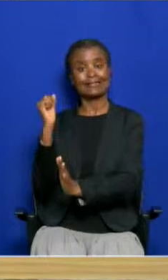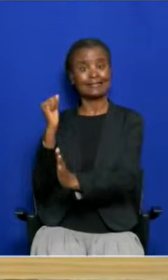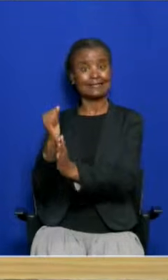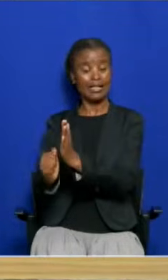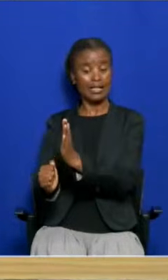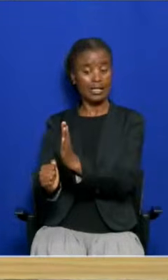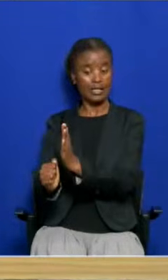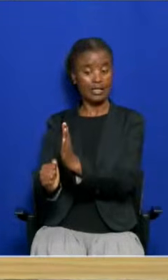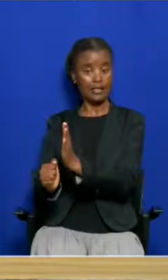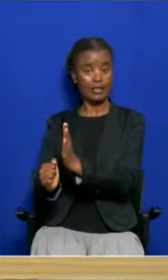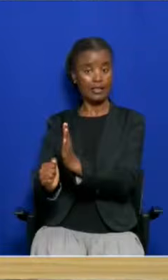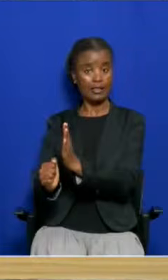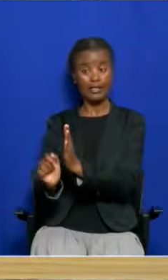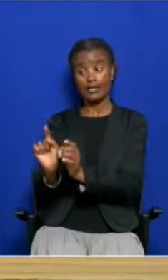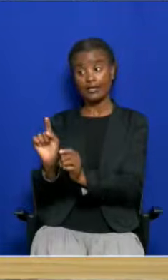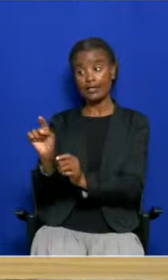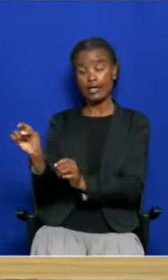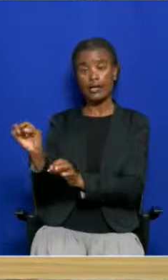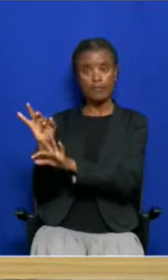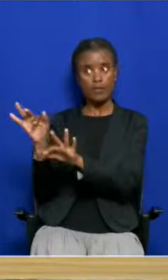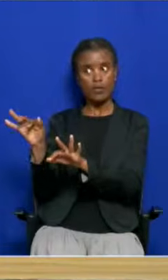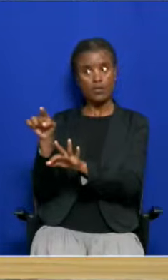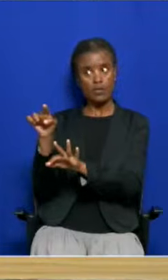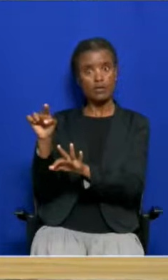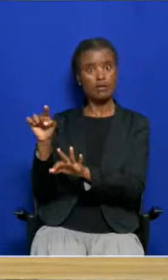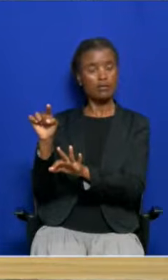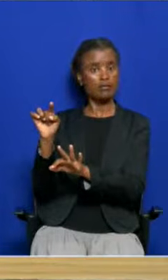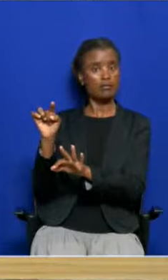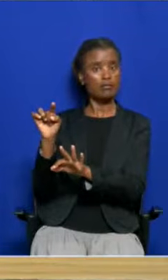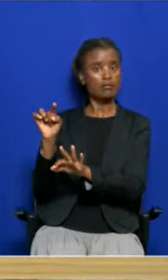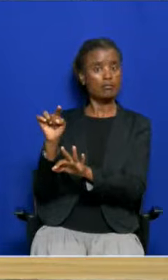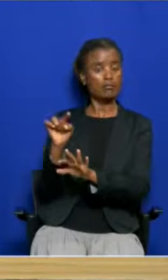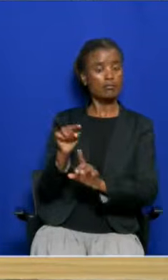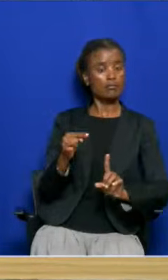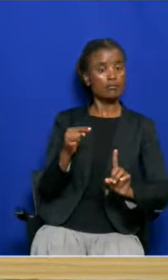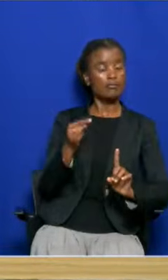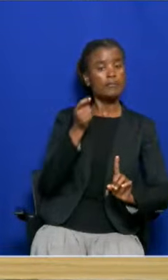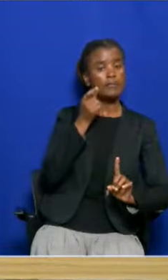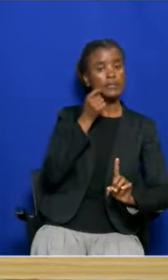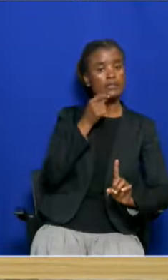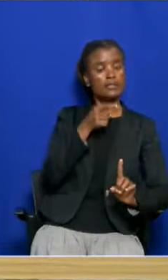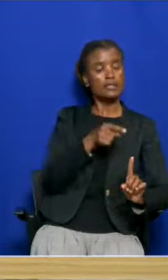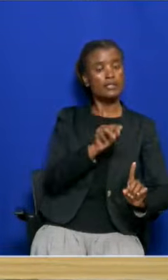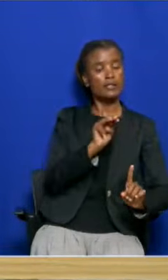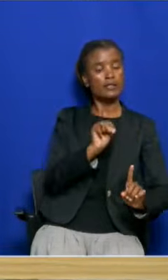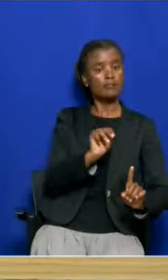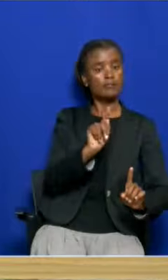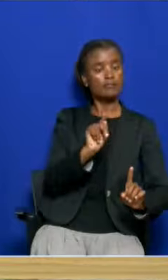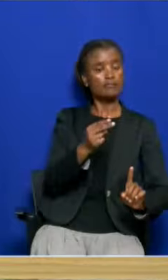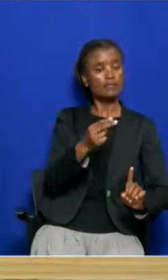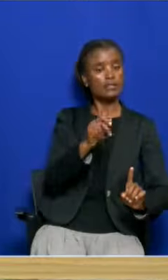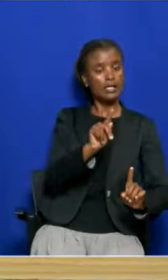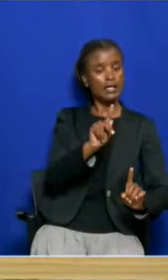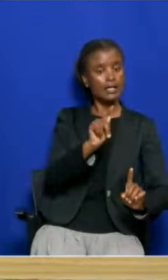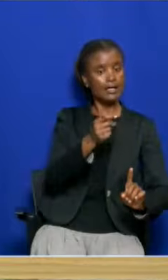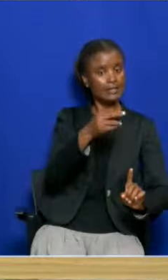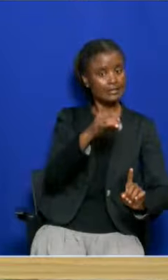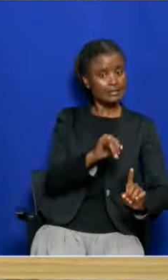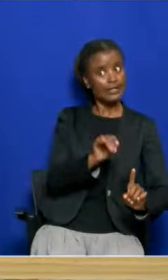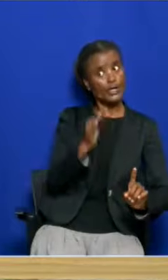they are known to Mr. Mkhwanazi. That is when I